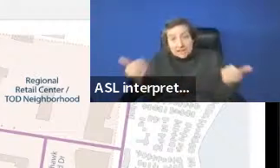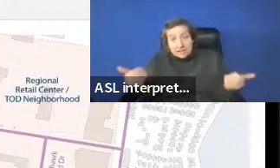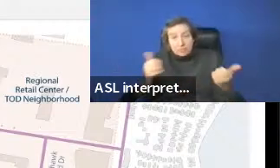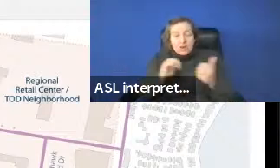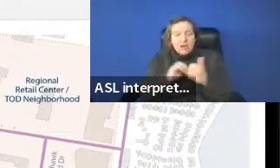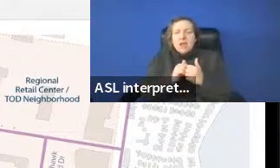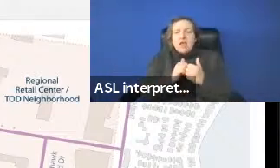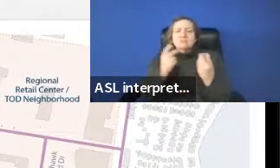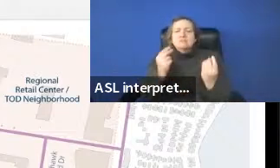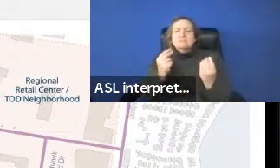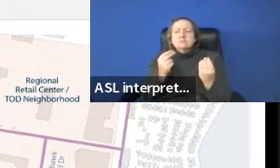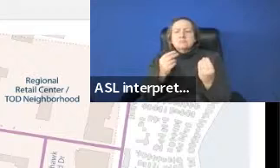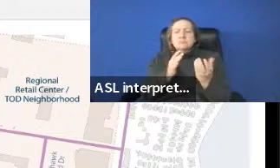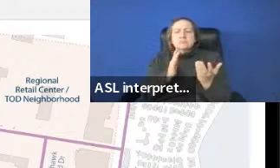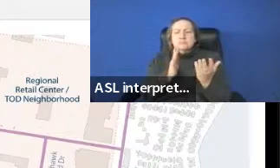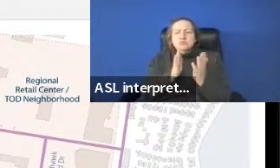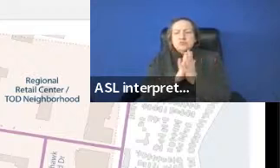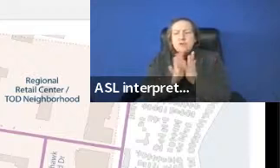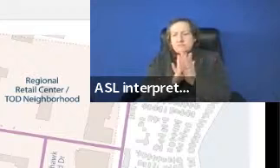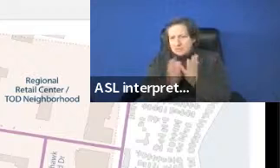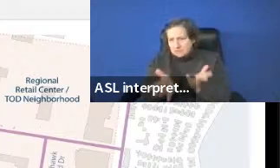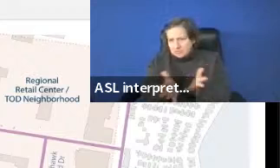dissipate.